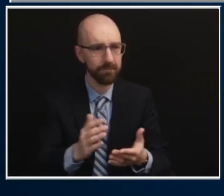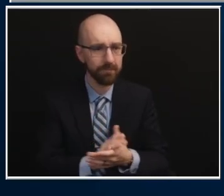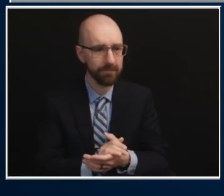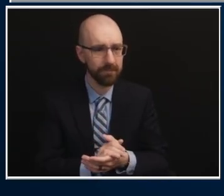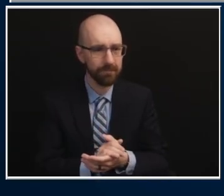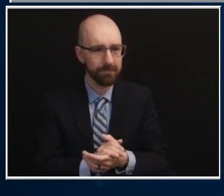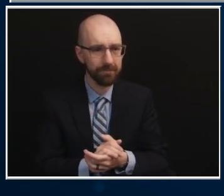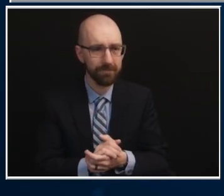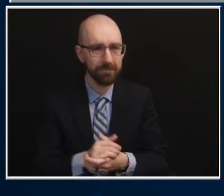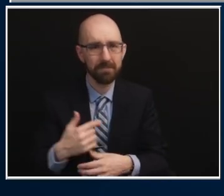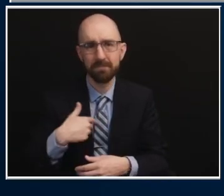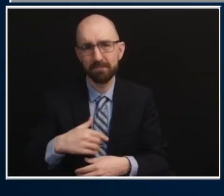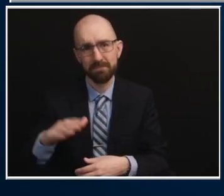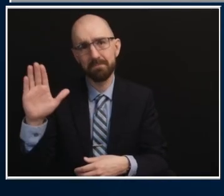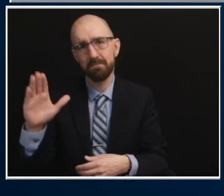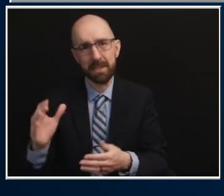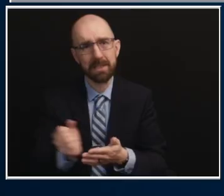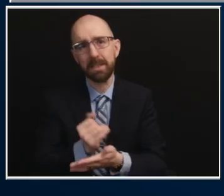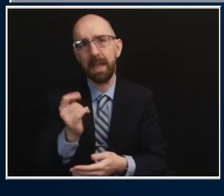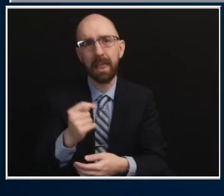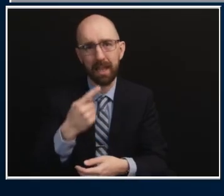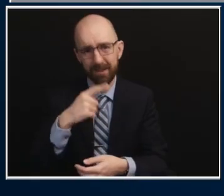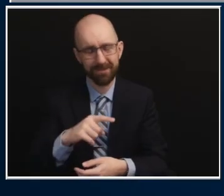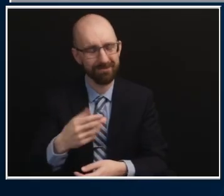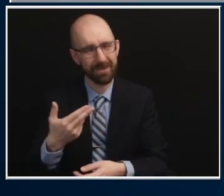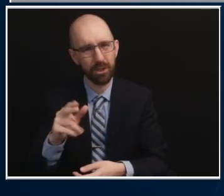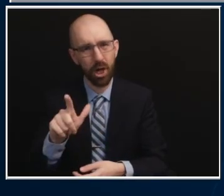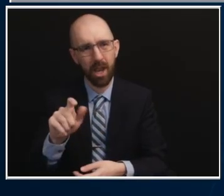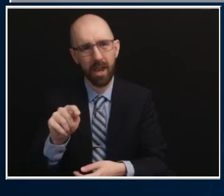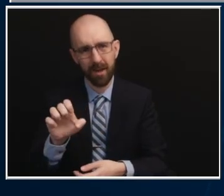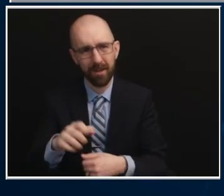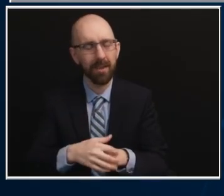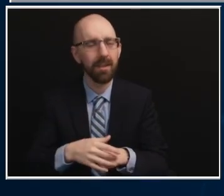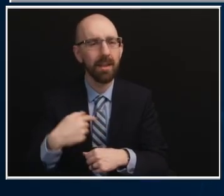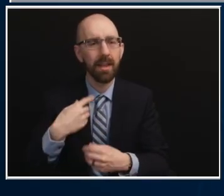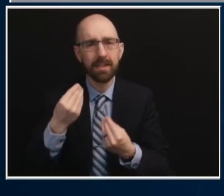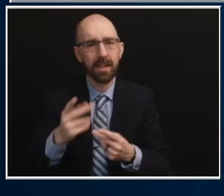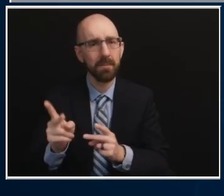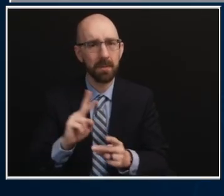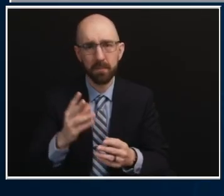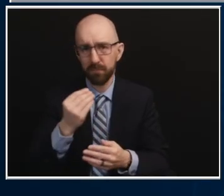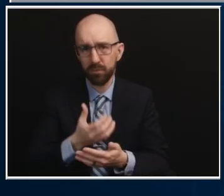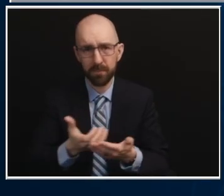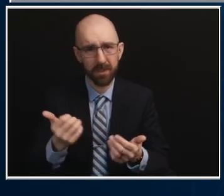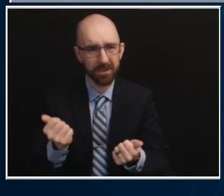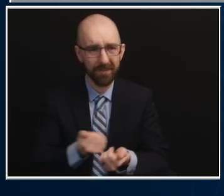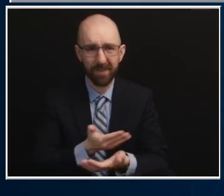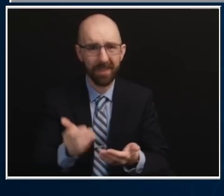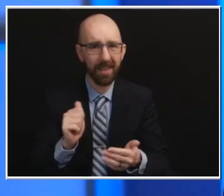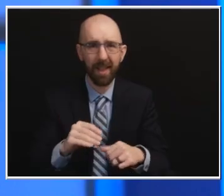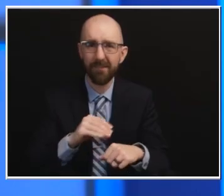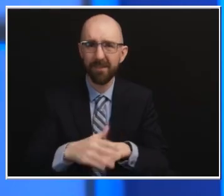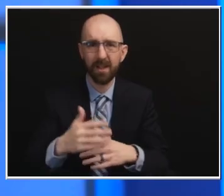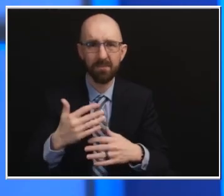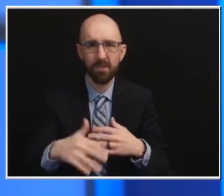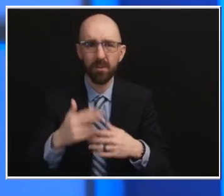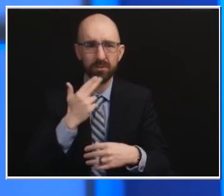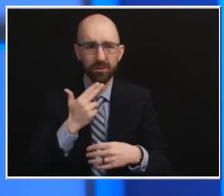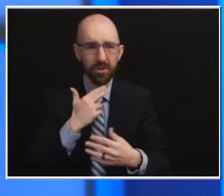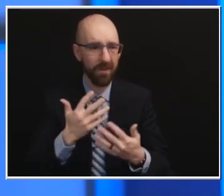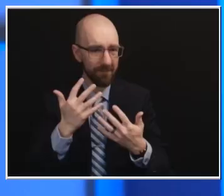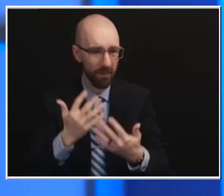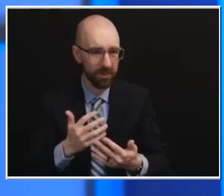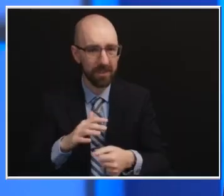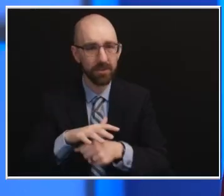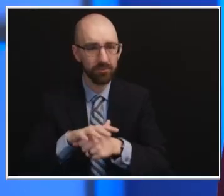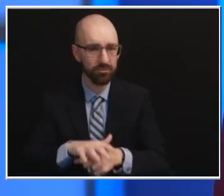I can take it. All right, go for it, Charlotte. So yeah, I tell people pretty much anything can affect your blood sugar, unfortunately. Stress is a big